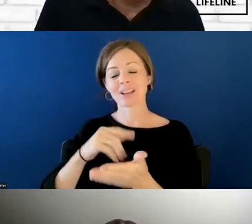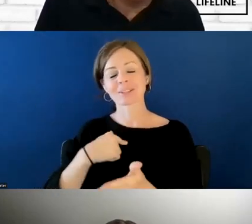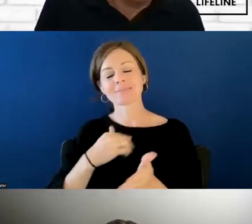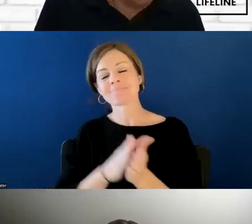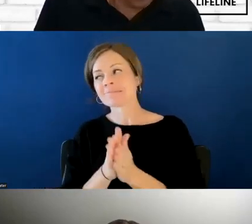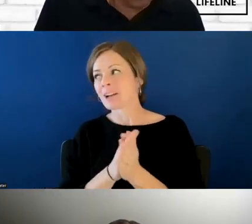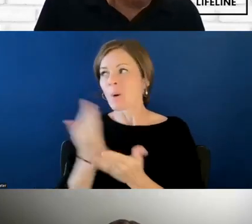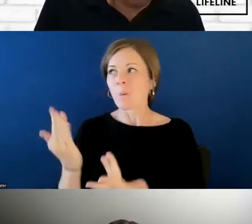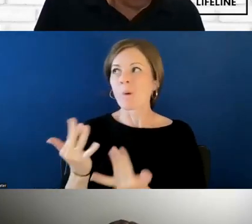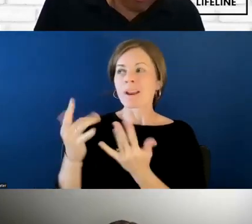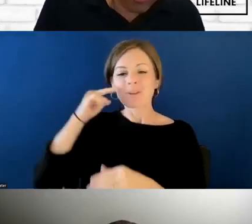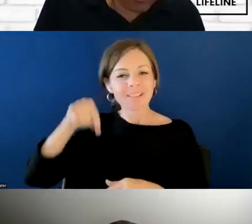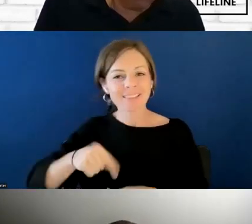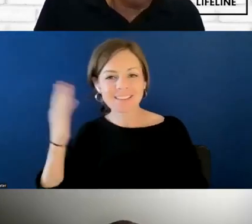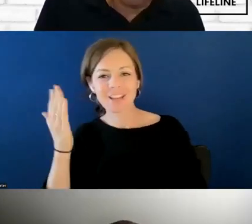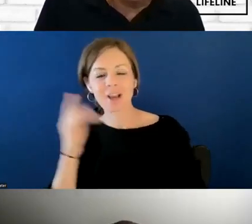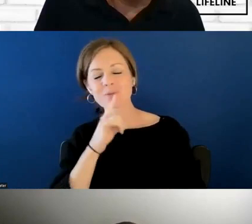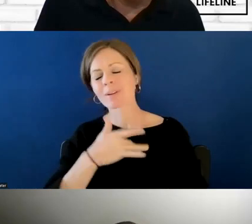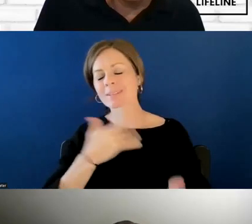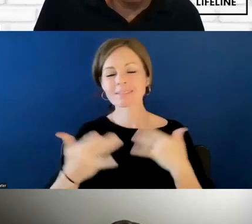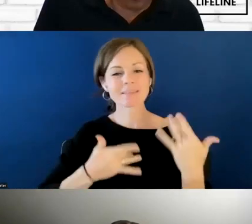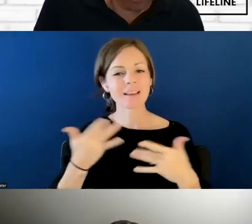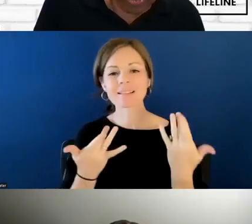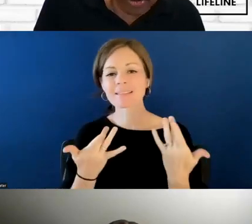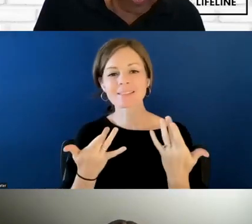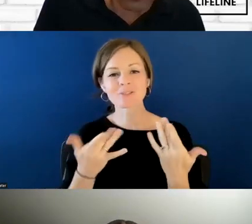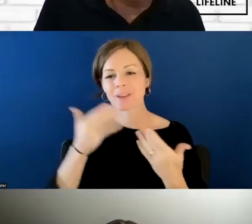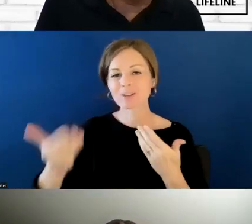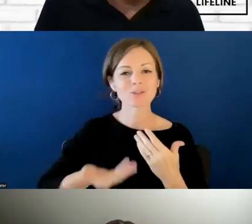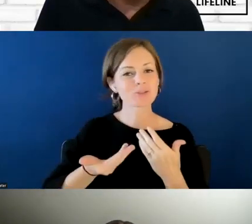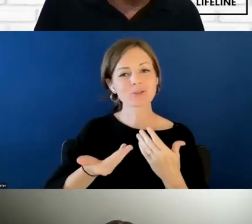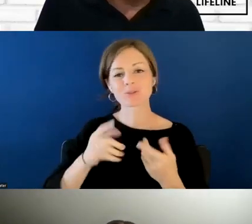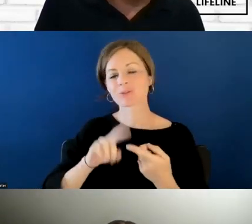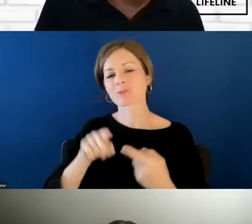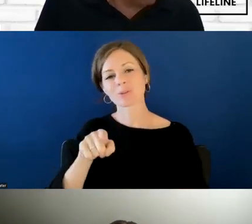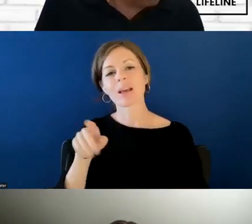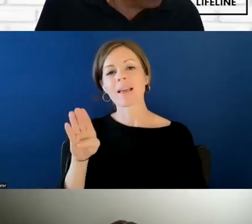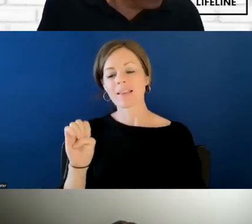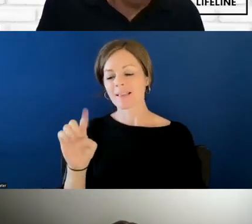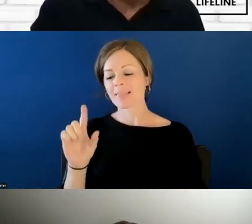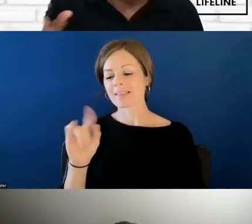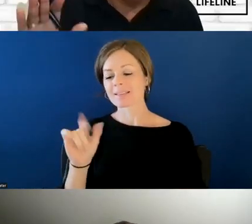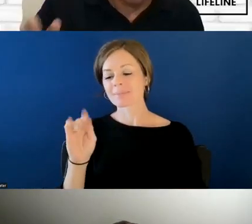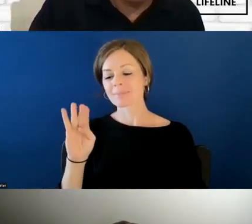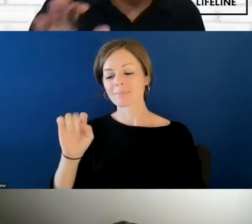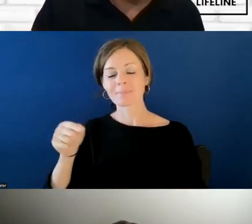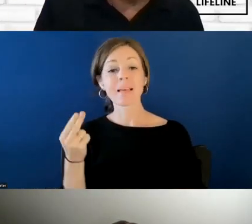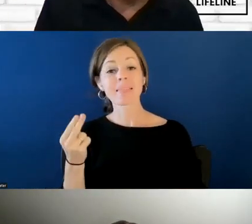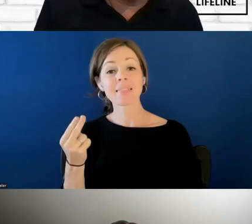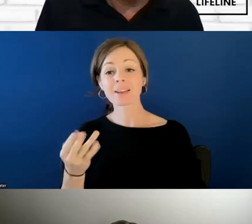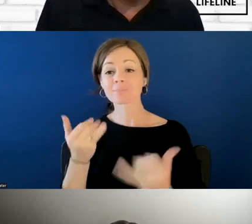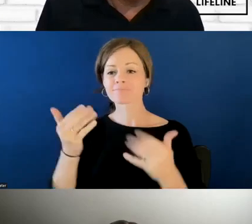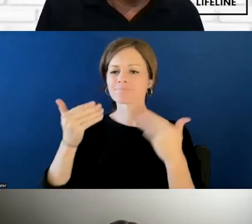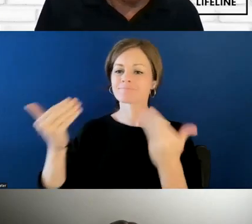talk, and I am so thrilled to introduce you, Elizabeth. And at this juncture, you can take it